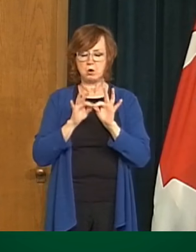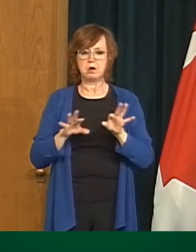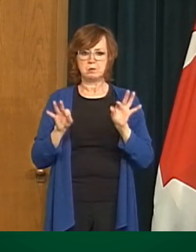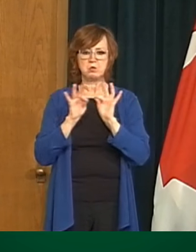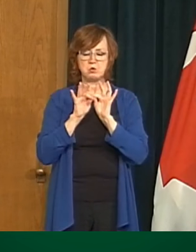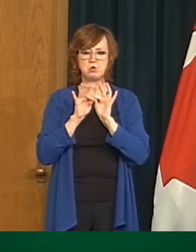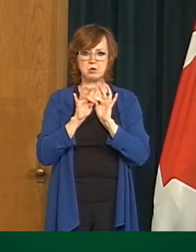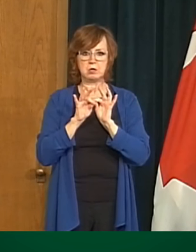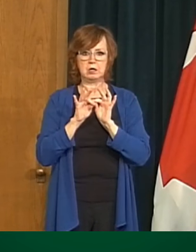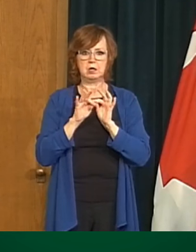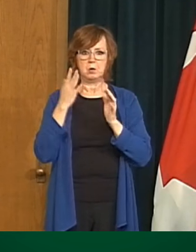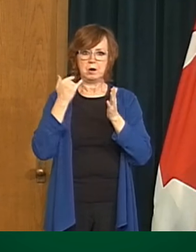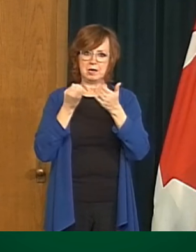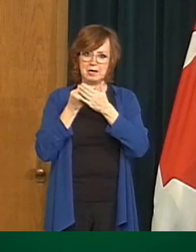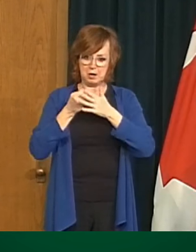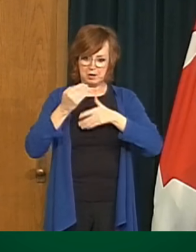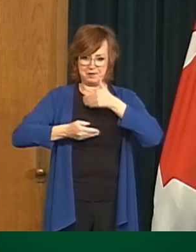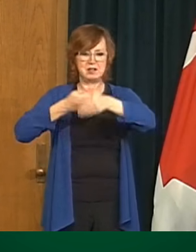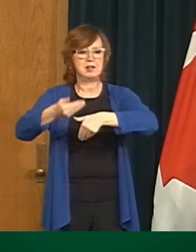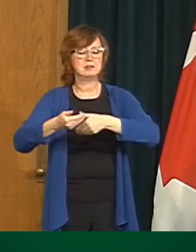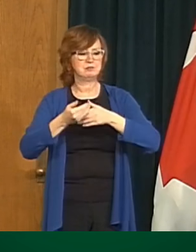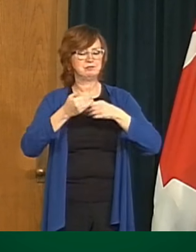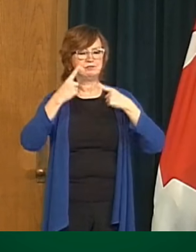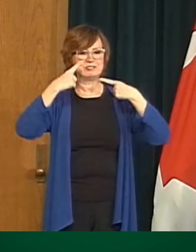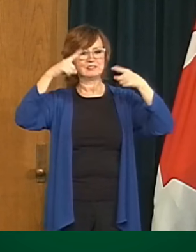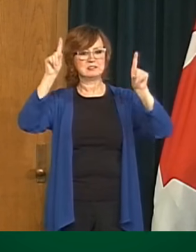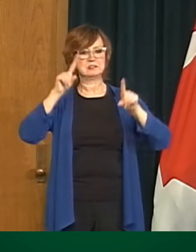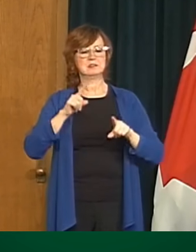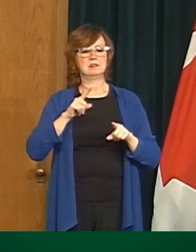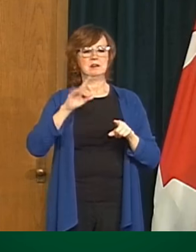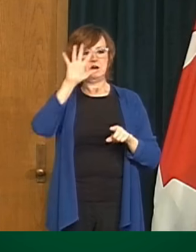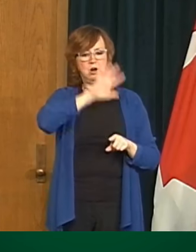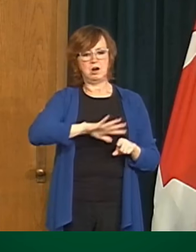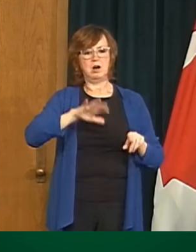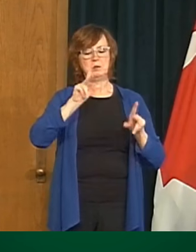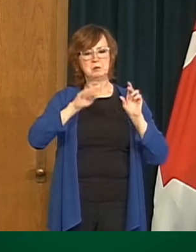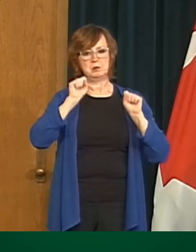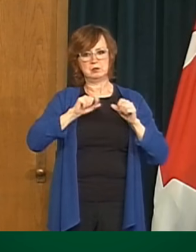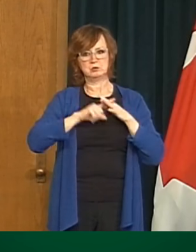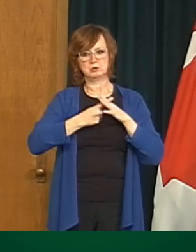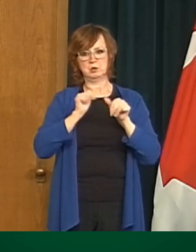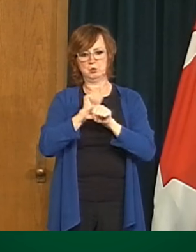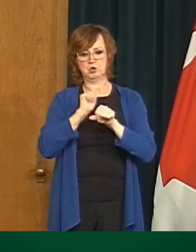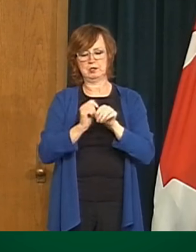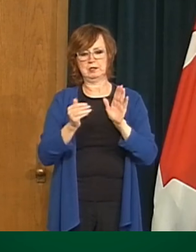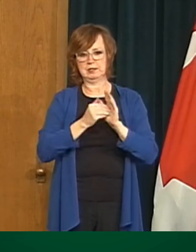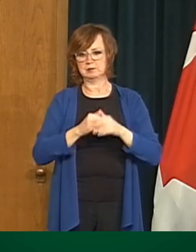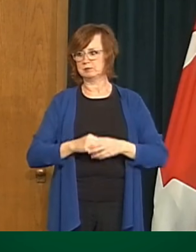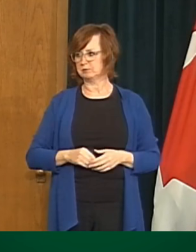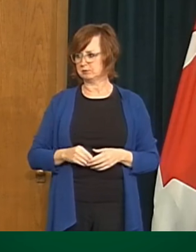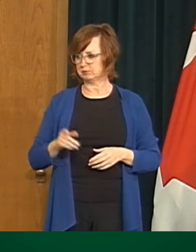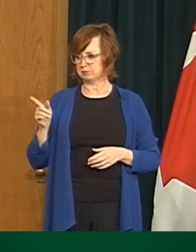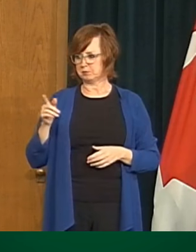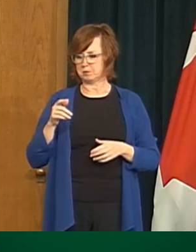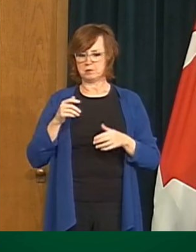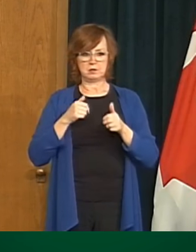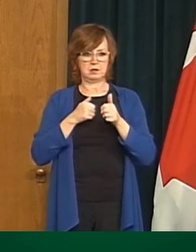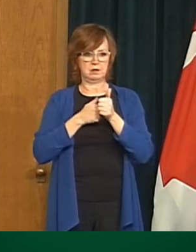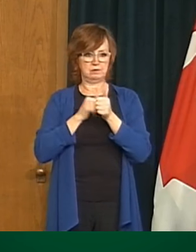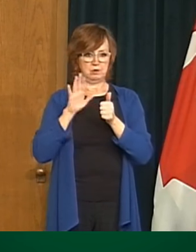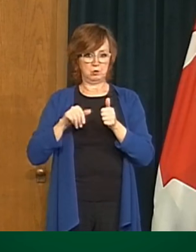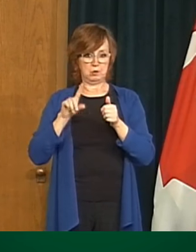recovery and provide the opportunity for people to get back to work from corner to corner in this province. You have a follow-up, Murray?